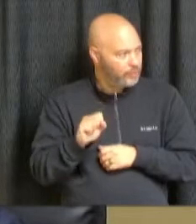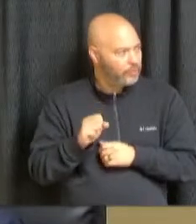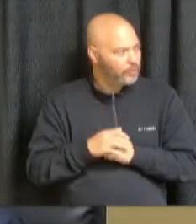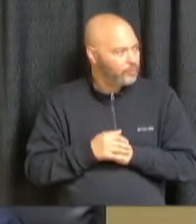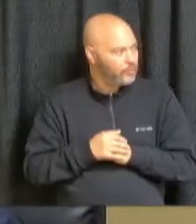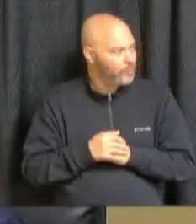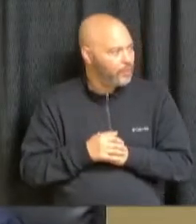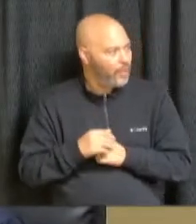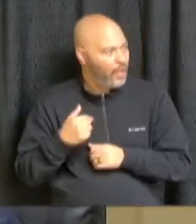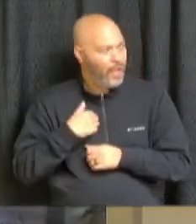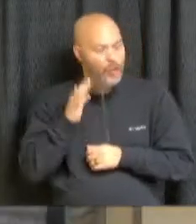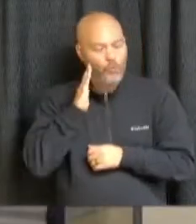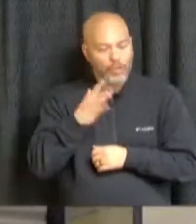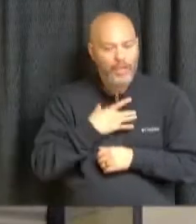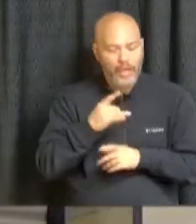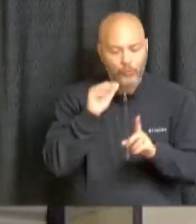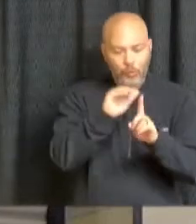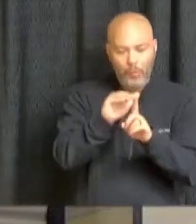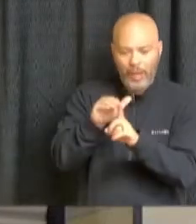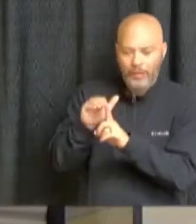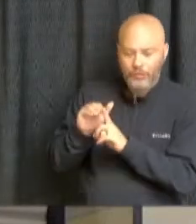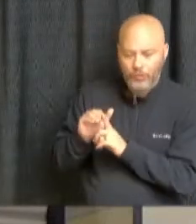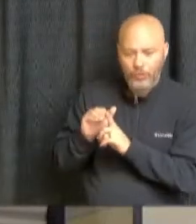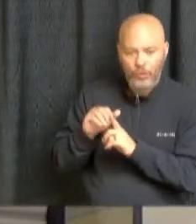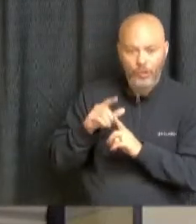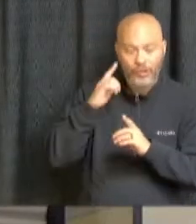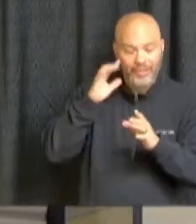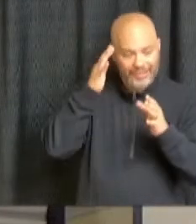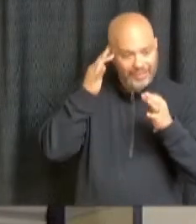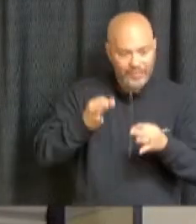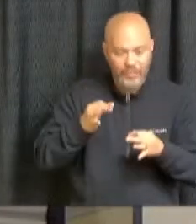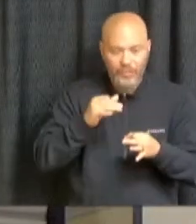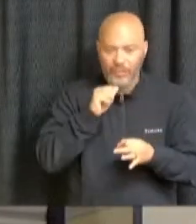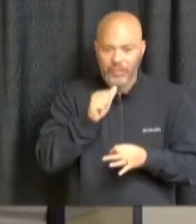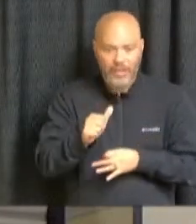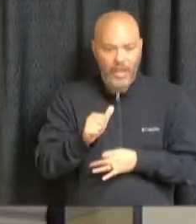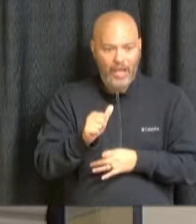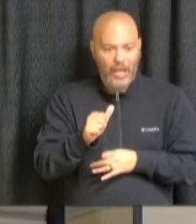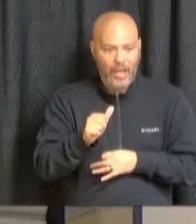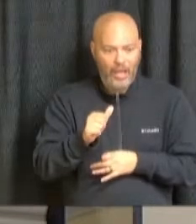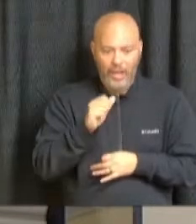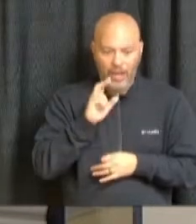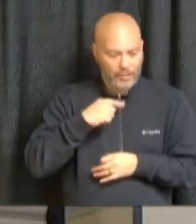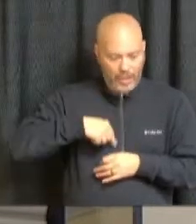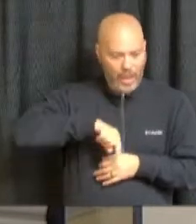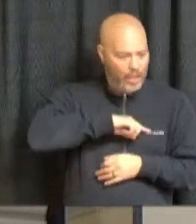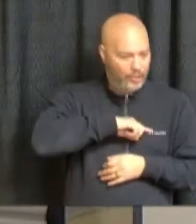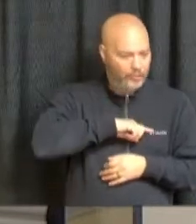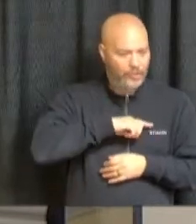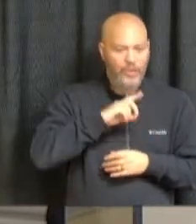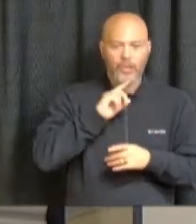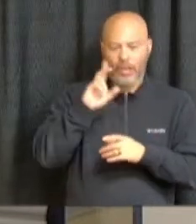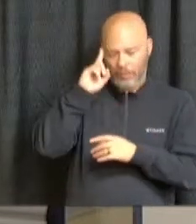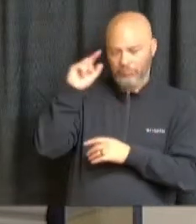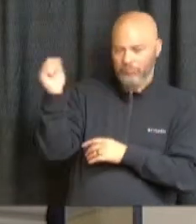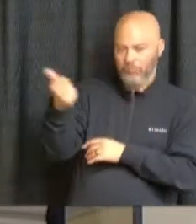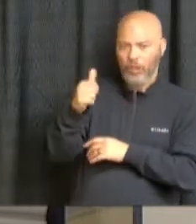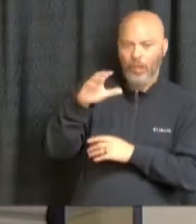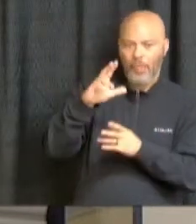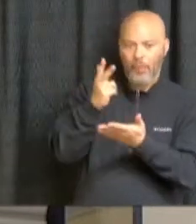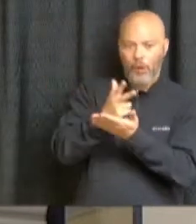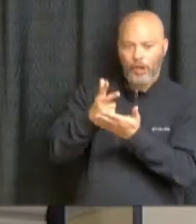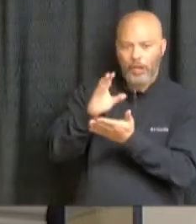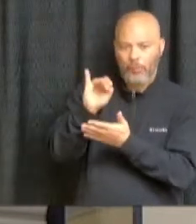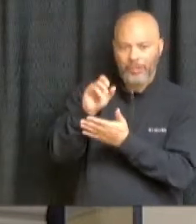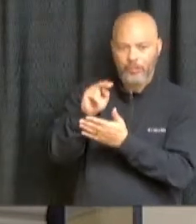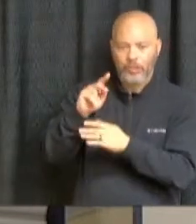Okay. I would like to remind you that really the decision is not up to all of us. It's really up to the Parking Commission,